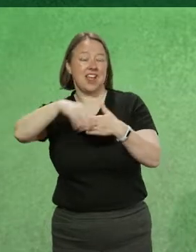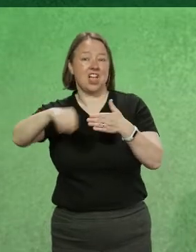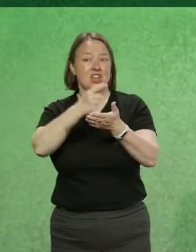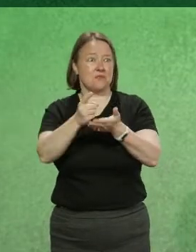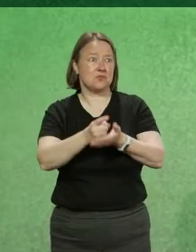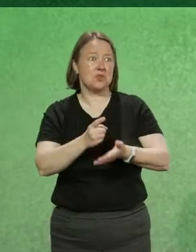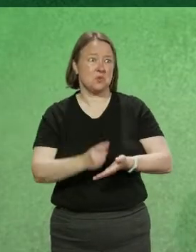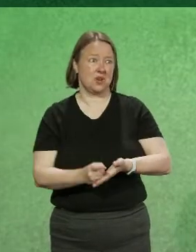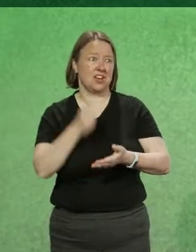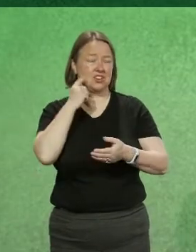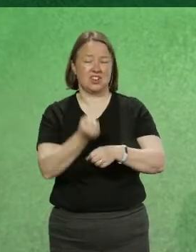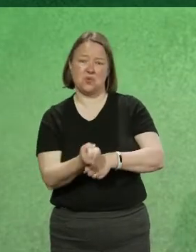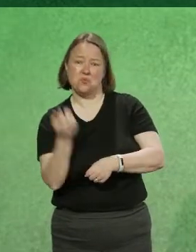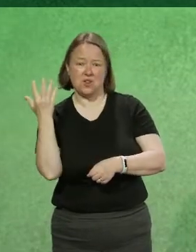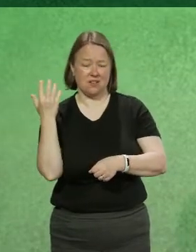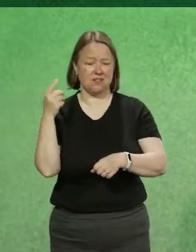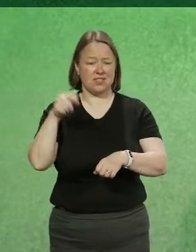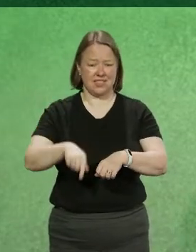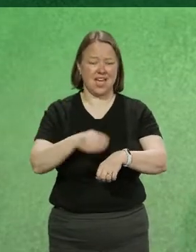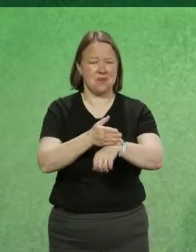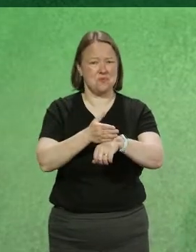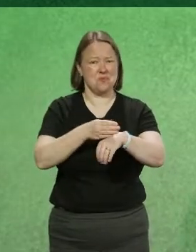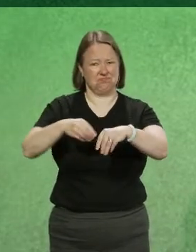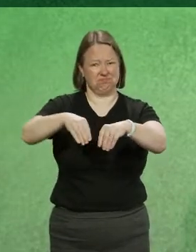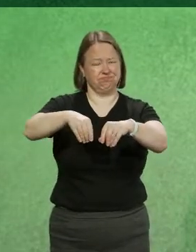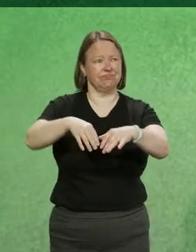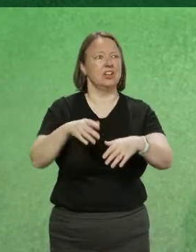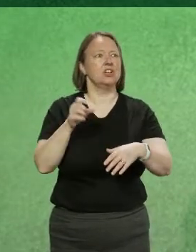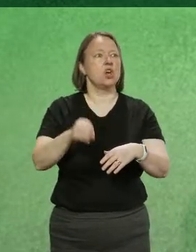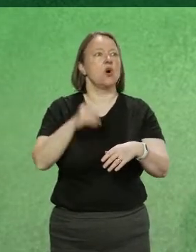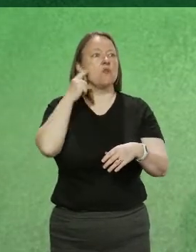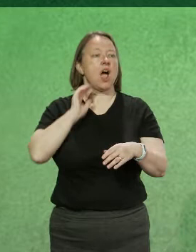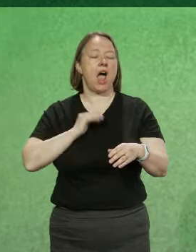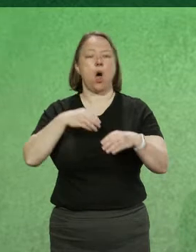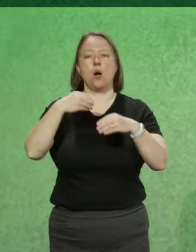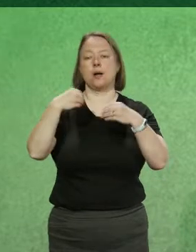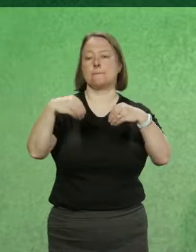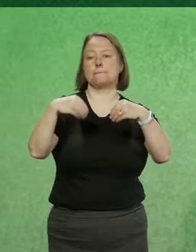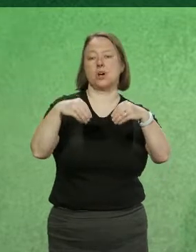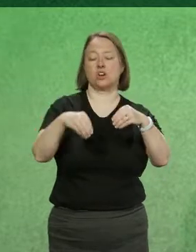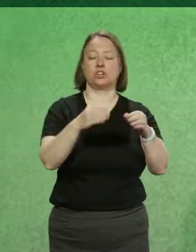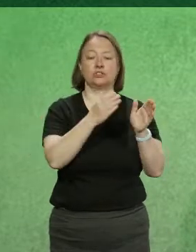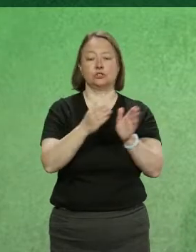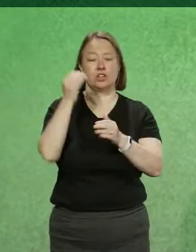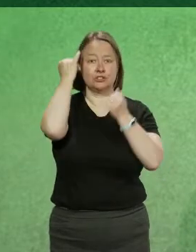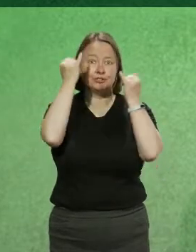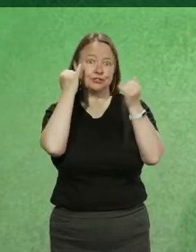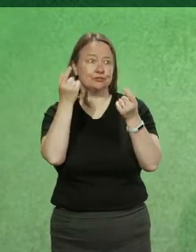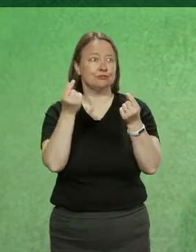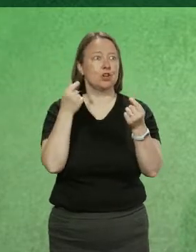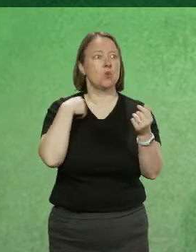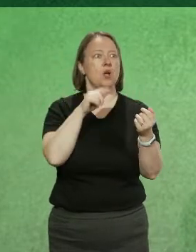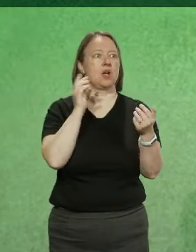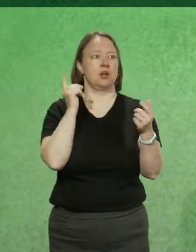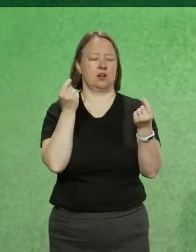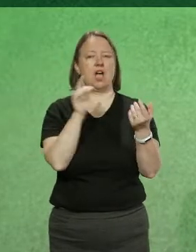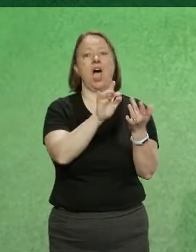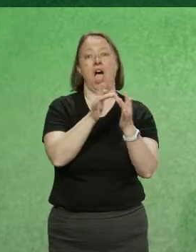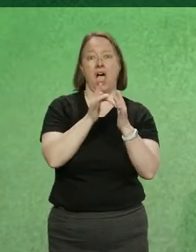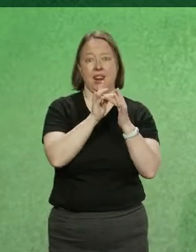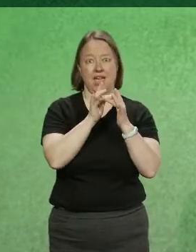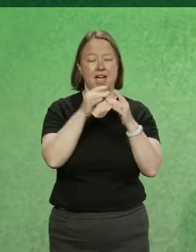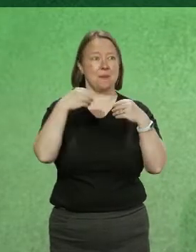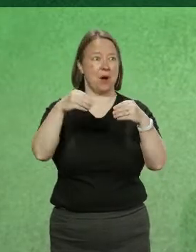of this wood waste from their working area. For our marketing strategies, we are looking into online marketing. We are